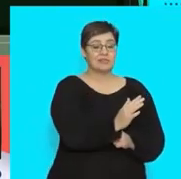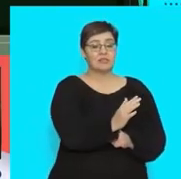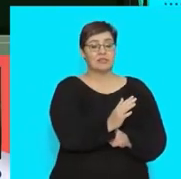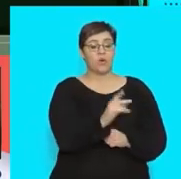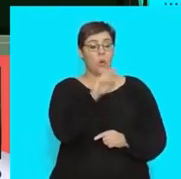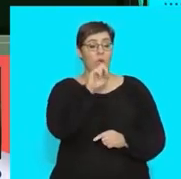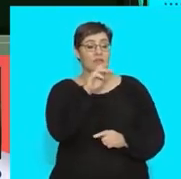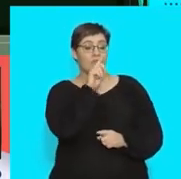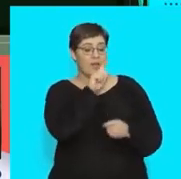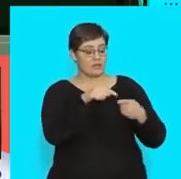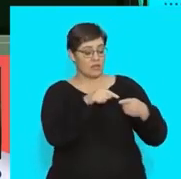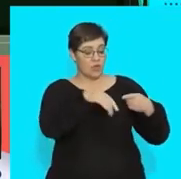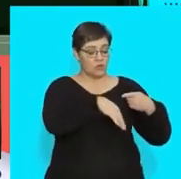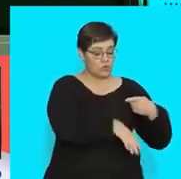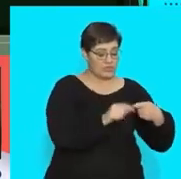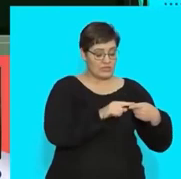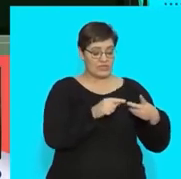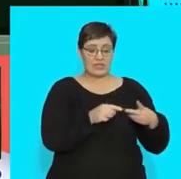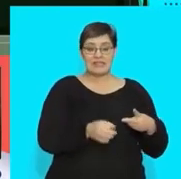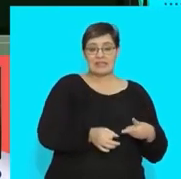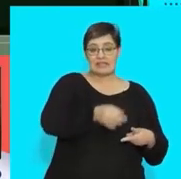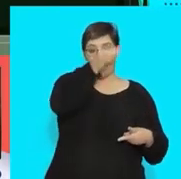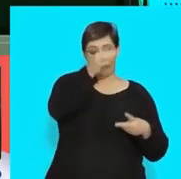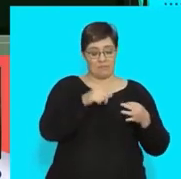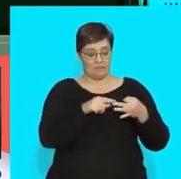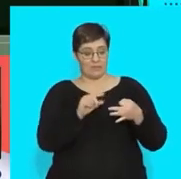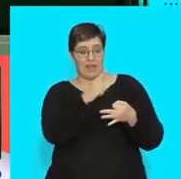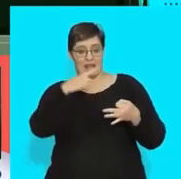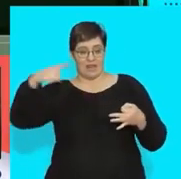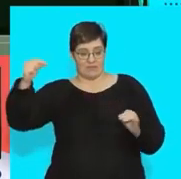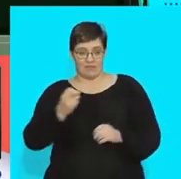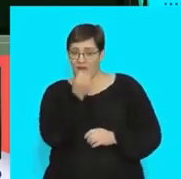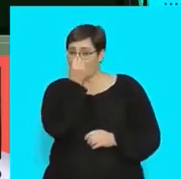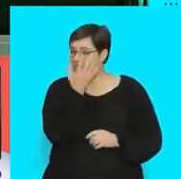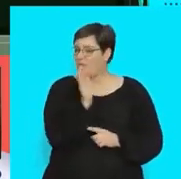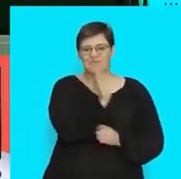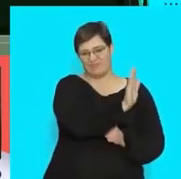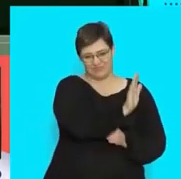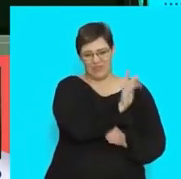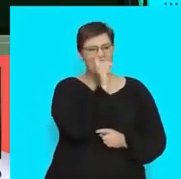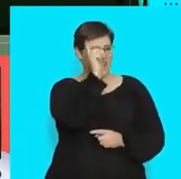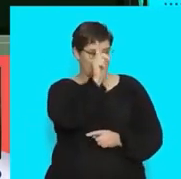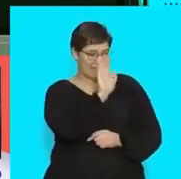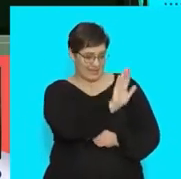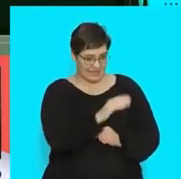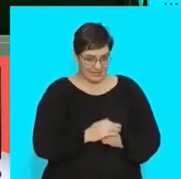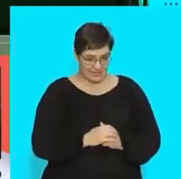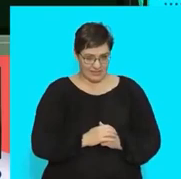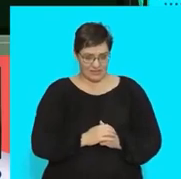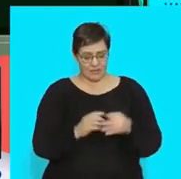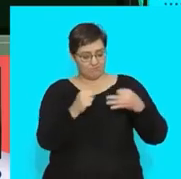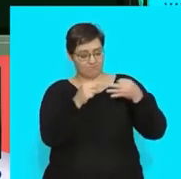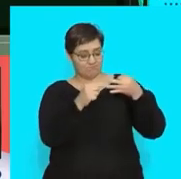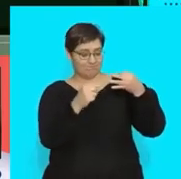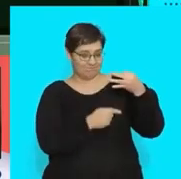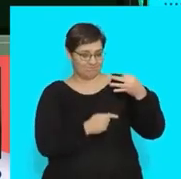look at are the roots, a stem, and a leaf. We're not going to look at the flower. The flower you look at later. All right, so what do